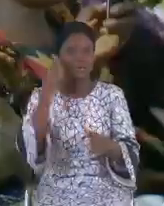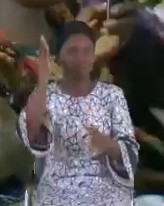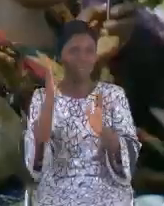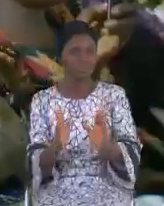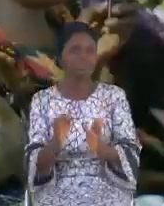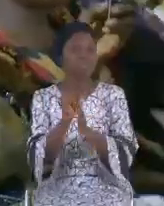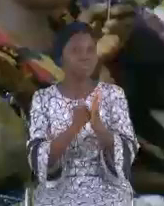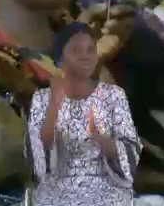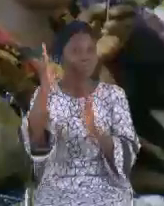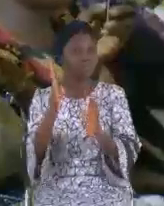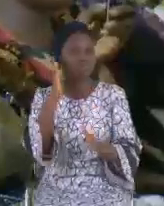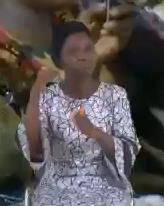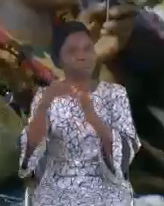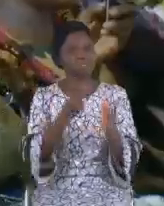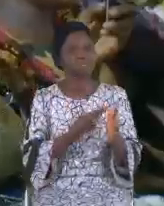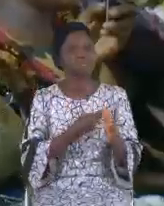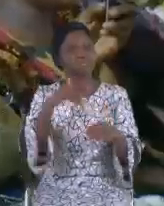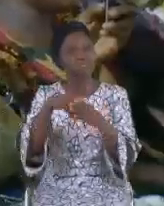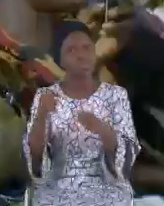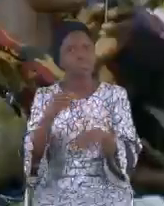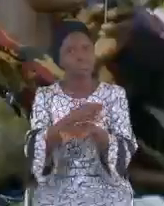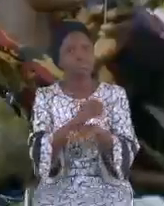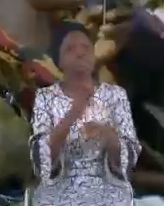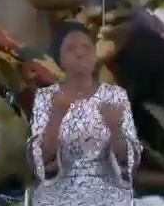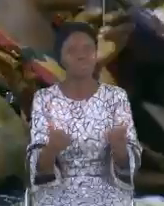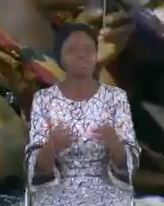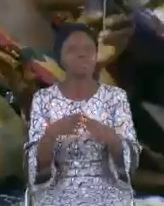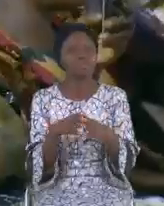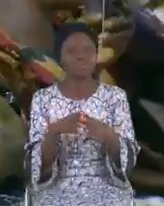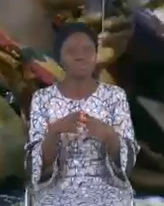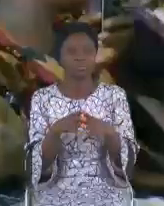will lead us in the counseling now.